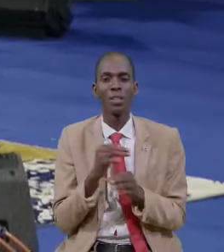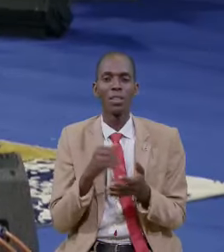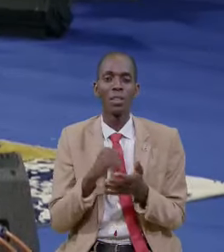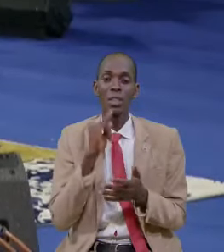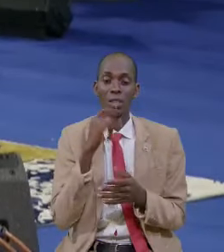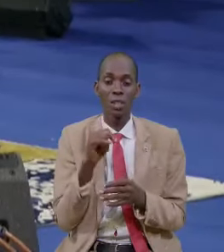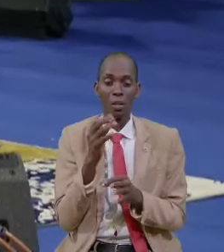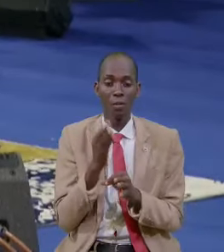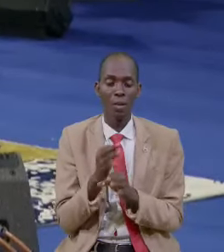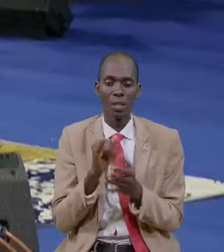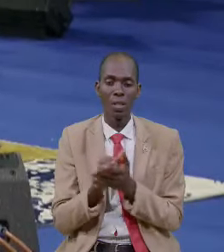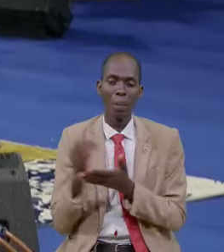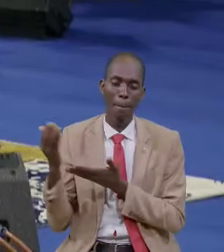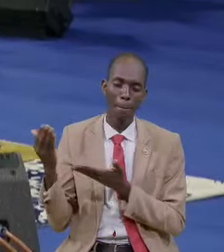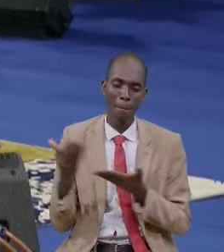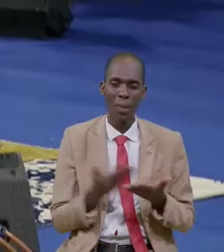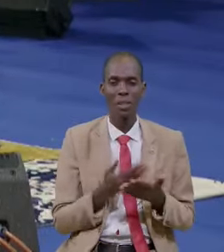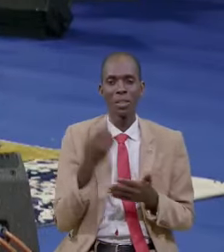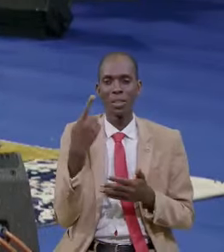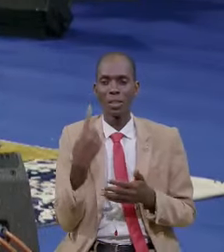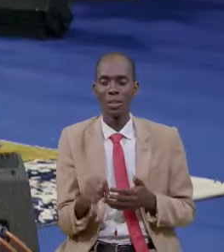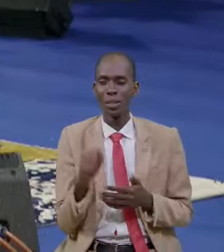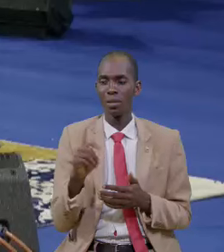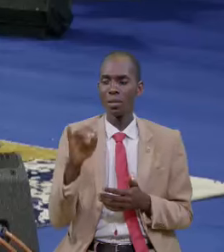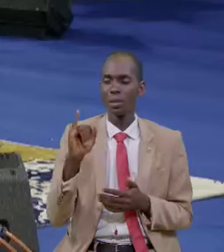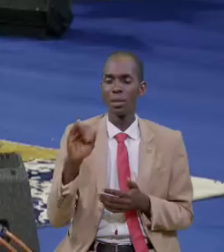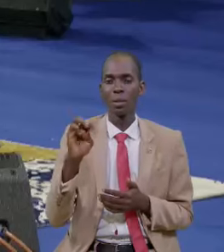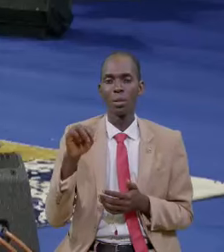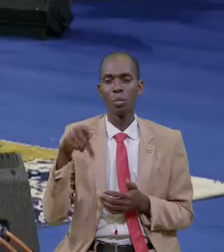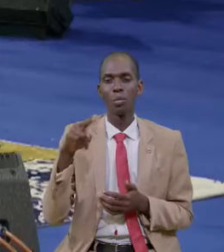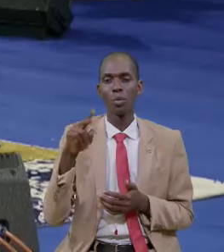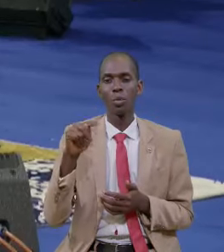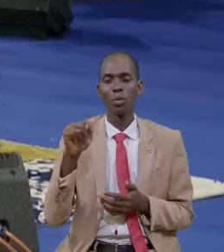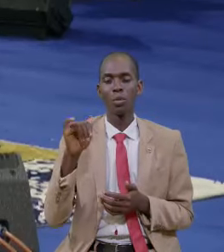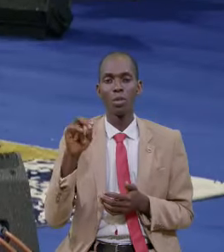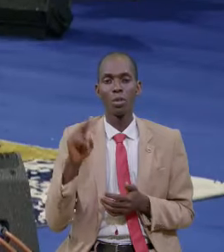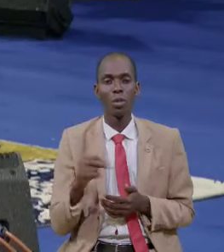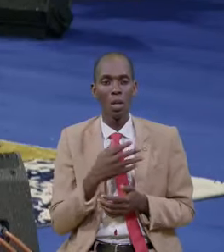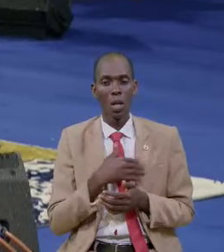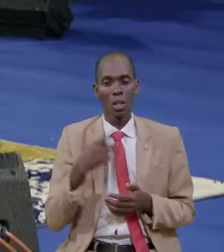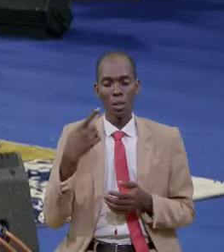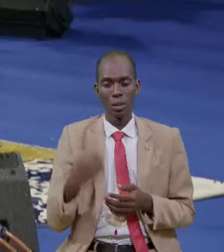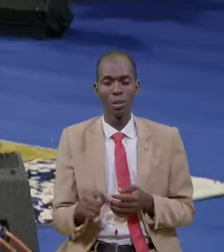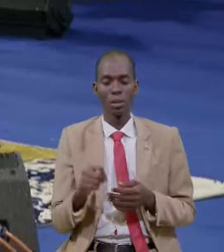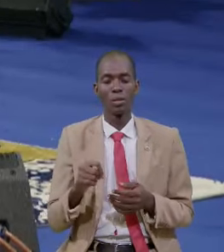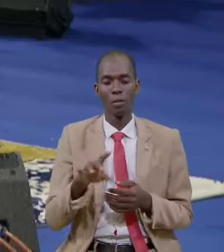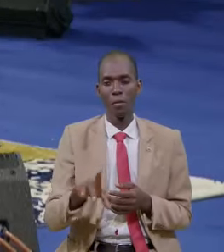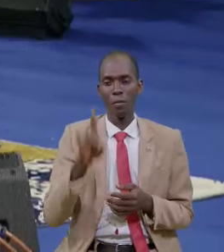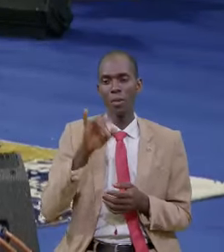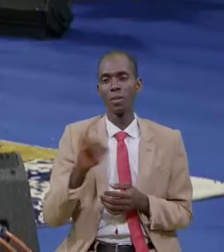the imputation. It's the faith that brings the impartation. It says, he